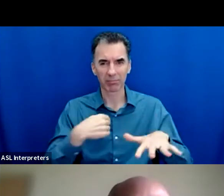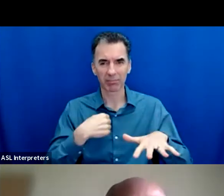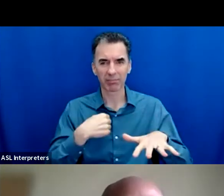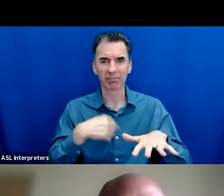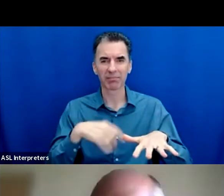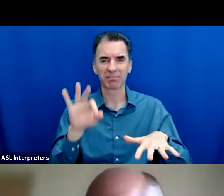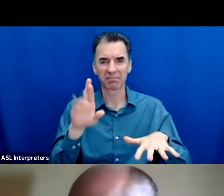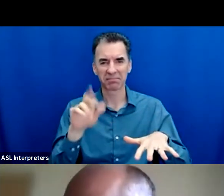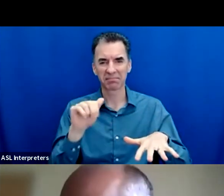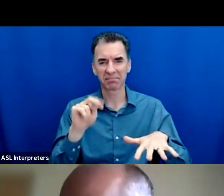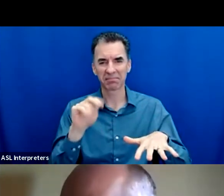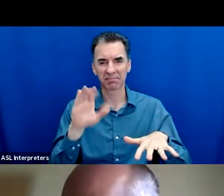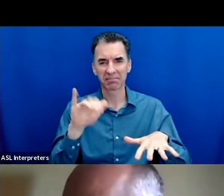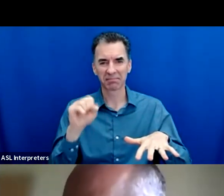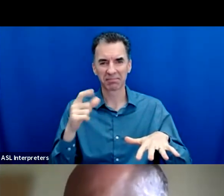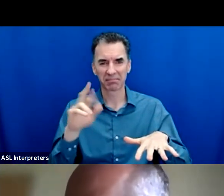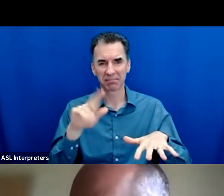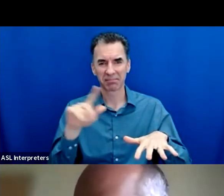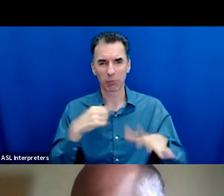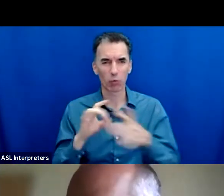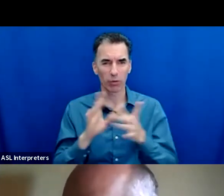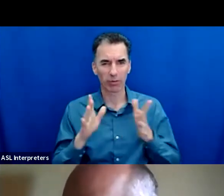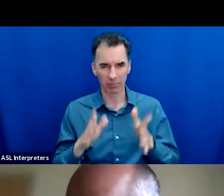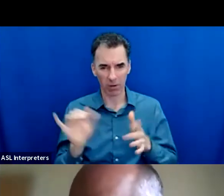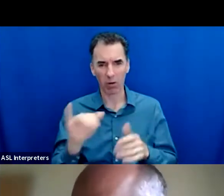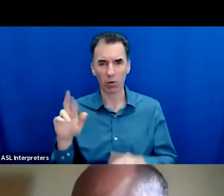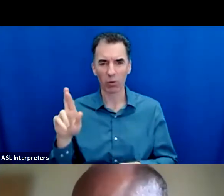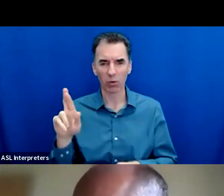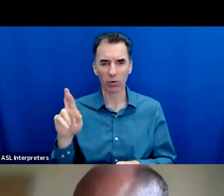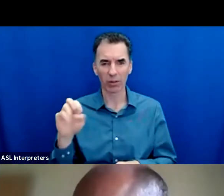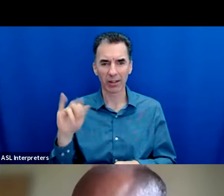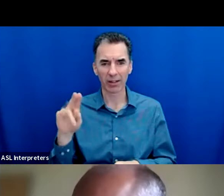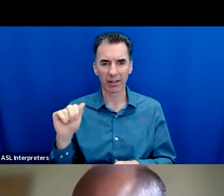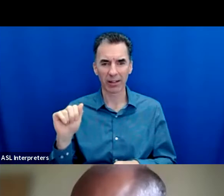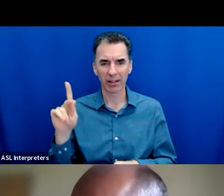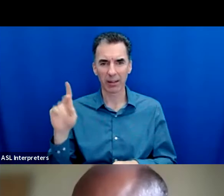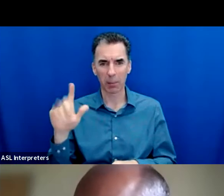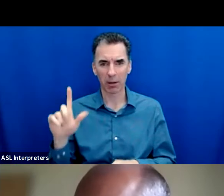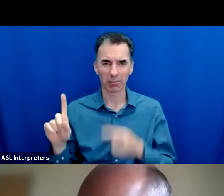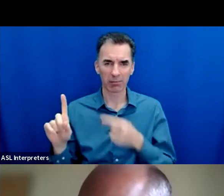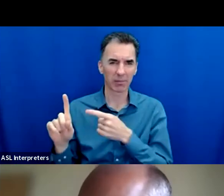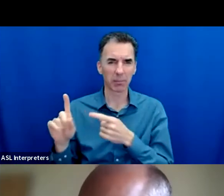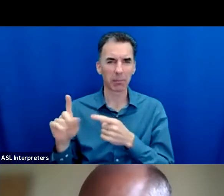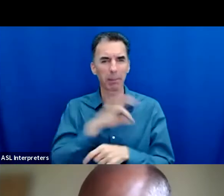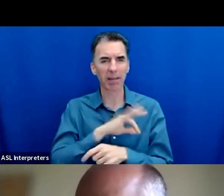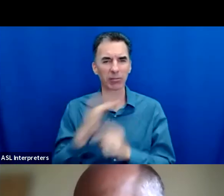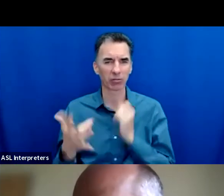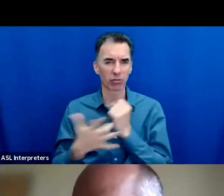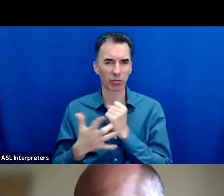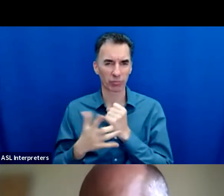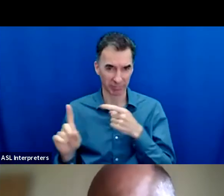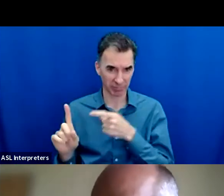coordinator, and we have Raina Kimball here as well, the benefits technician. Most of you as new hires